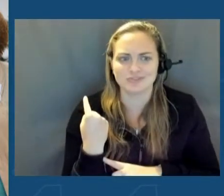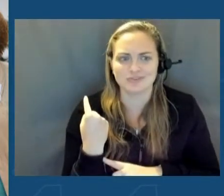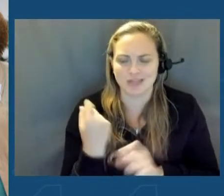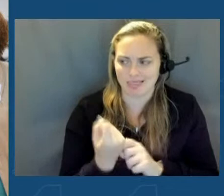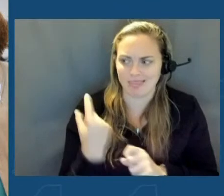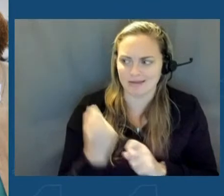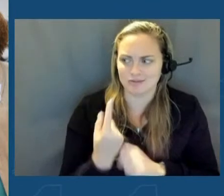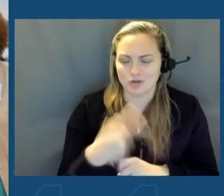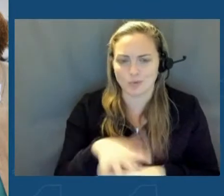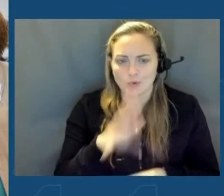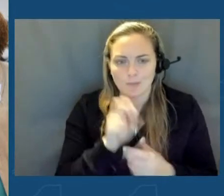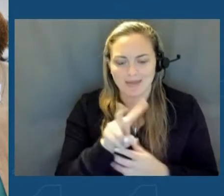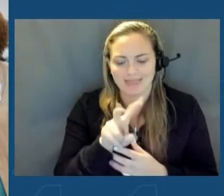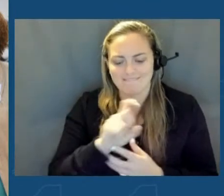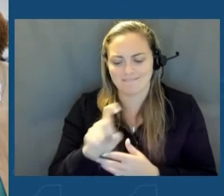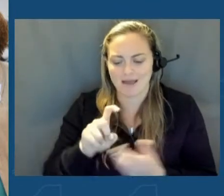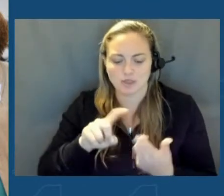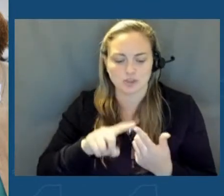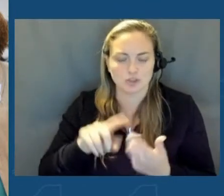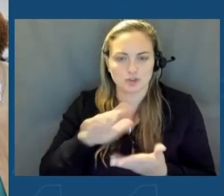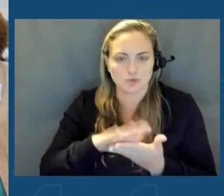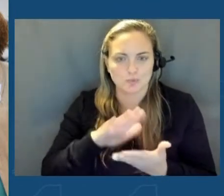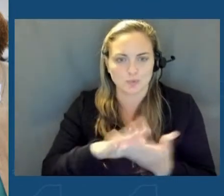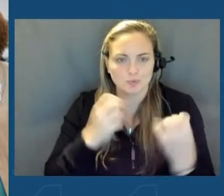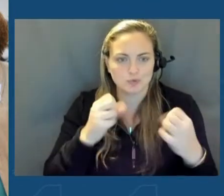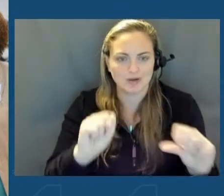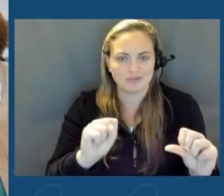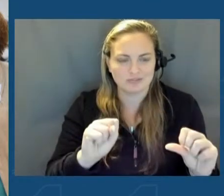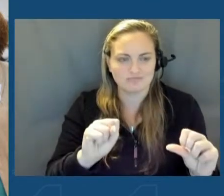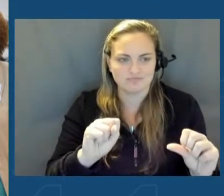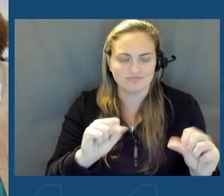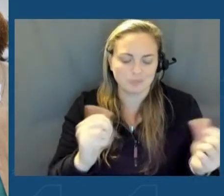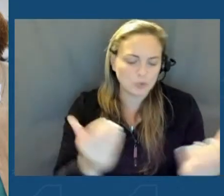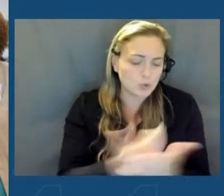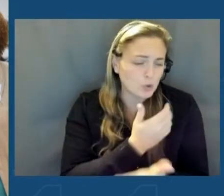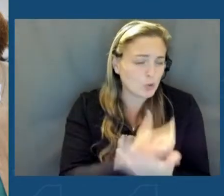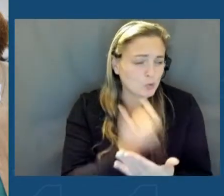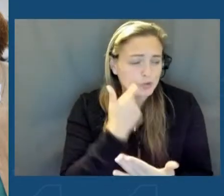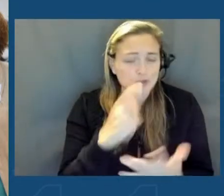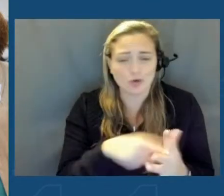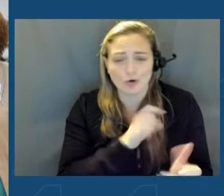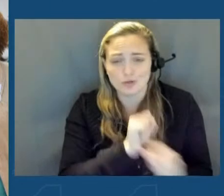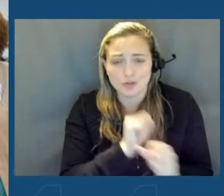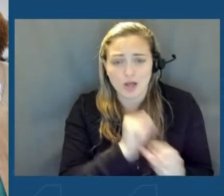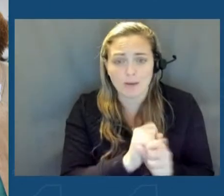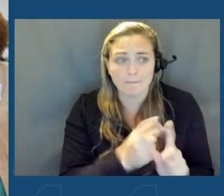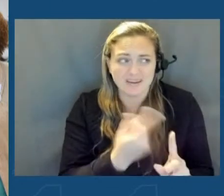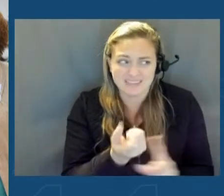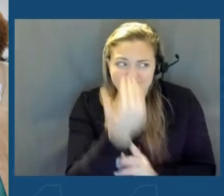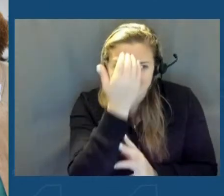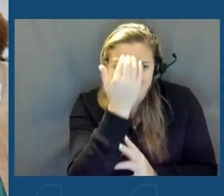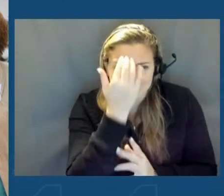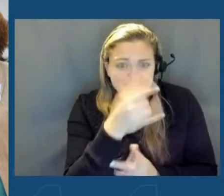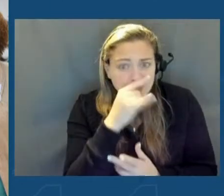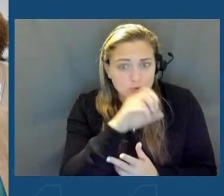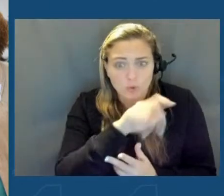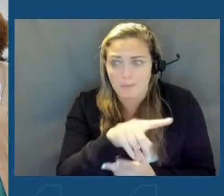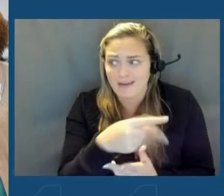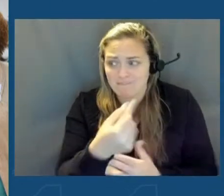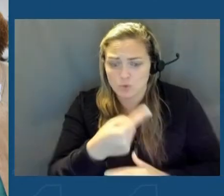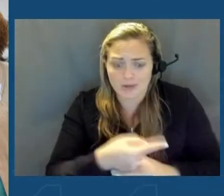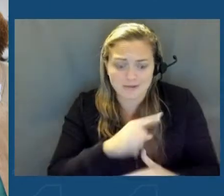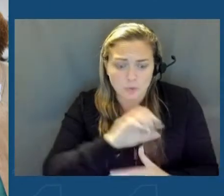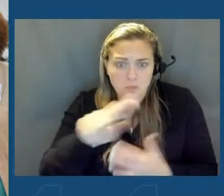to school strategy. I was brand new on the job, but I also knew we had kids going back to school within a matter of days, and so we had